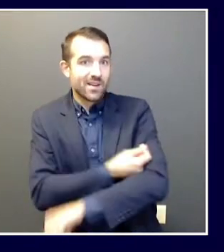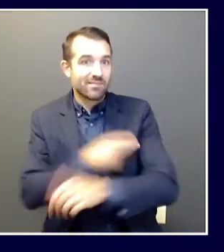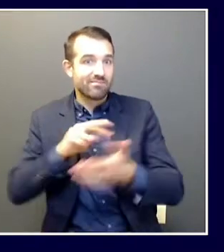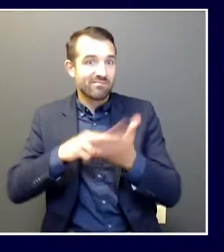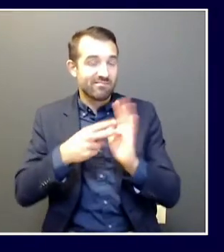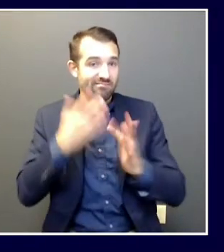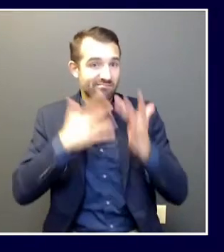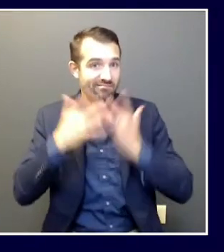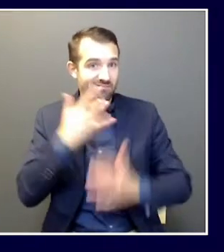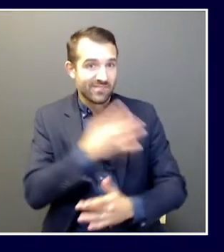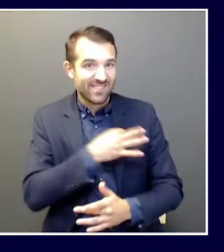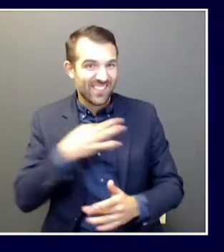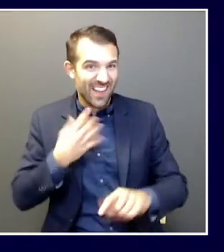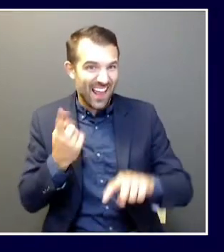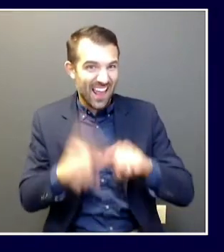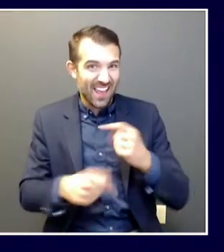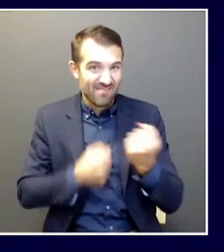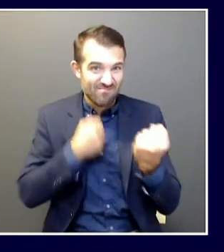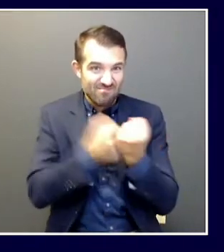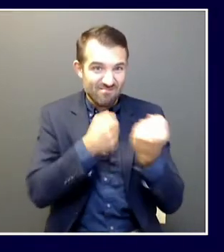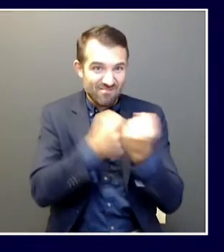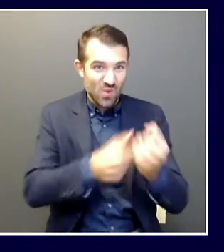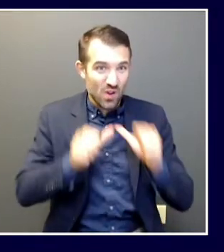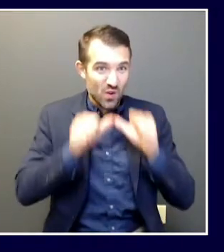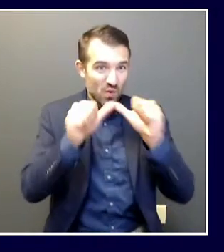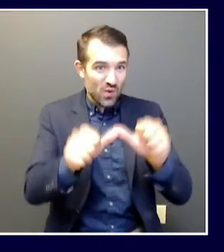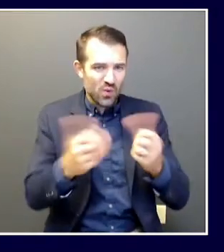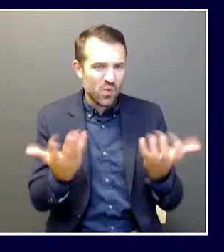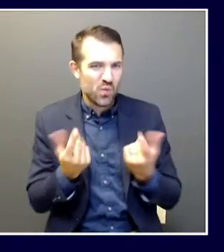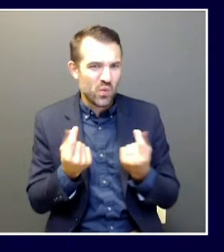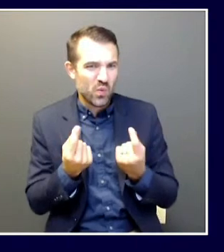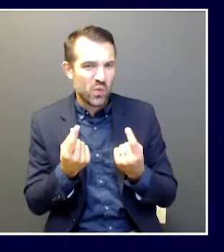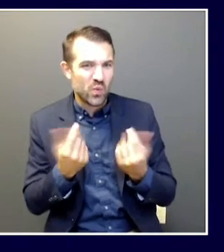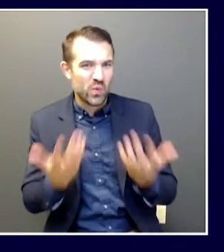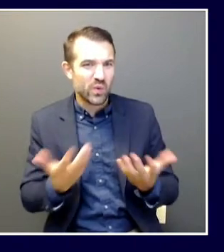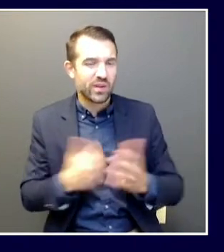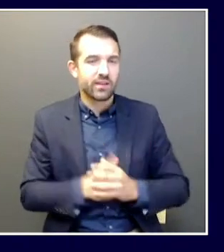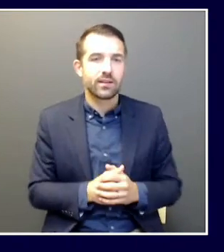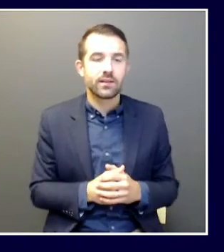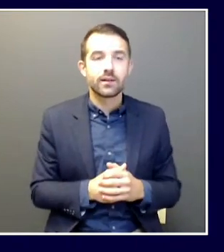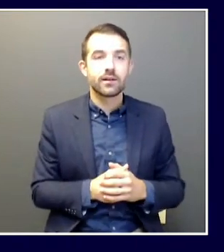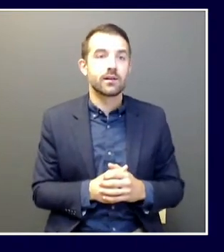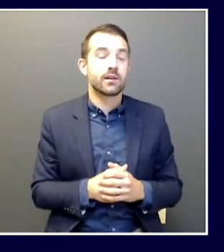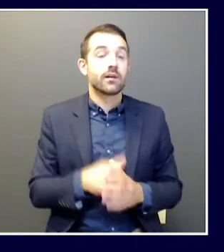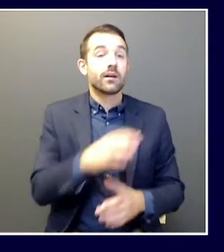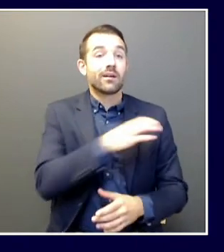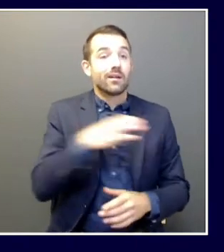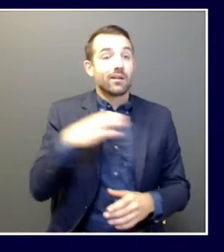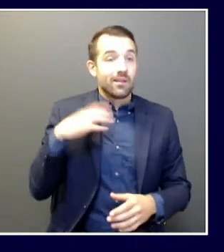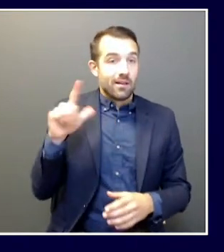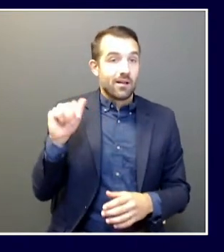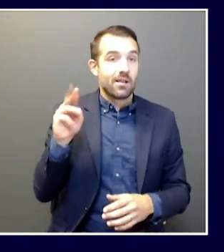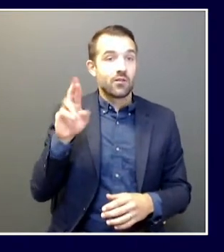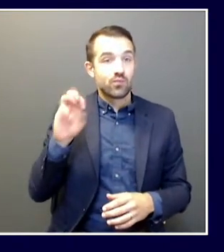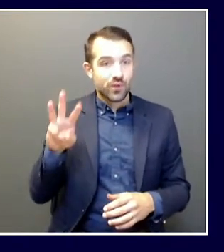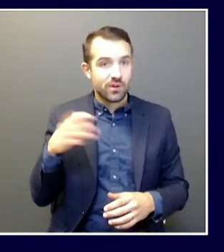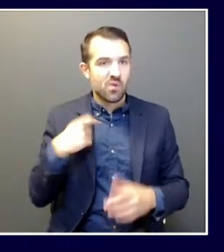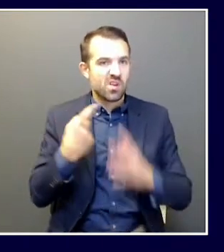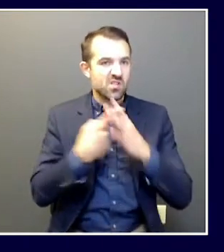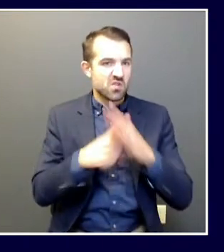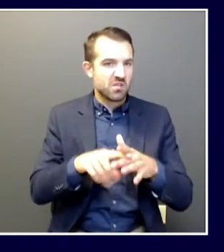continue to hold their positions? Sure. Thank you, Emily. I think I'll begin by talking about